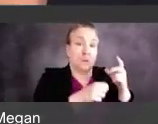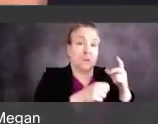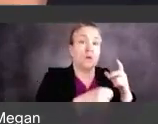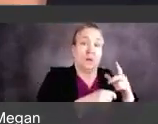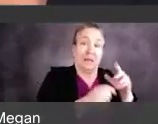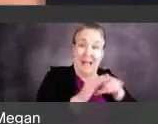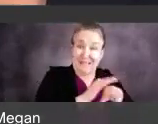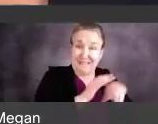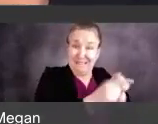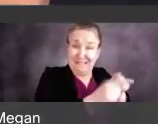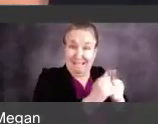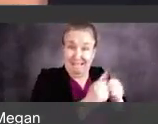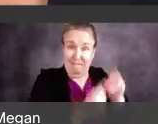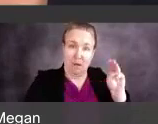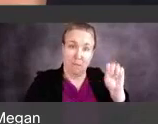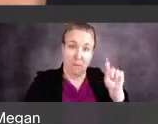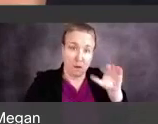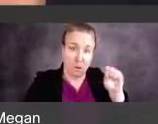to